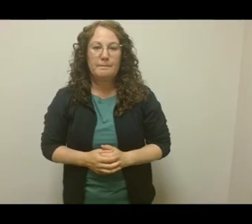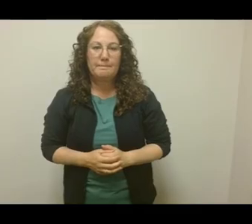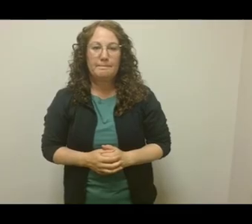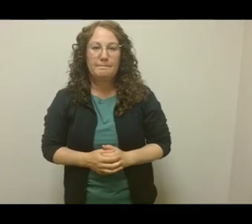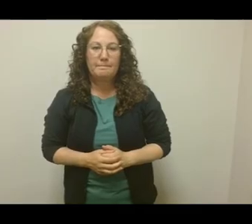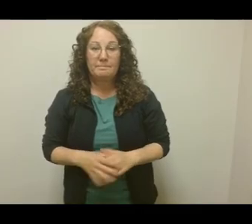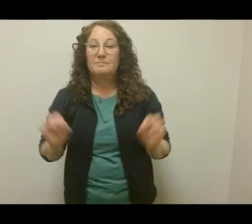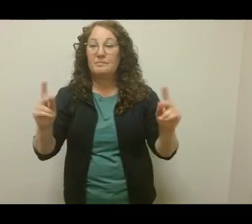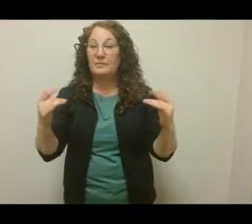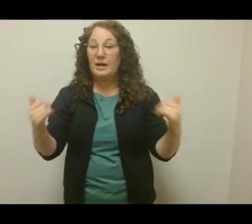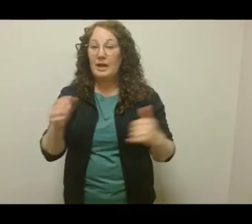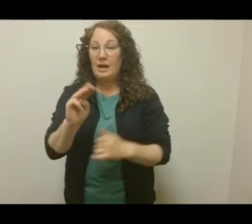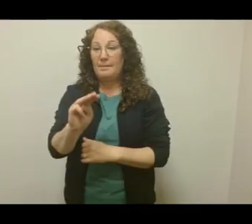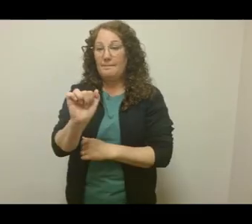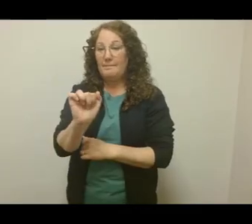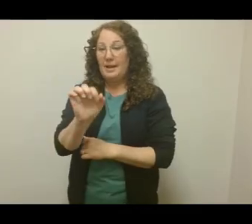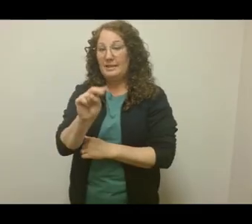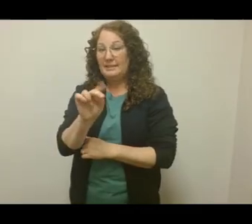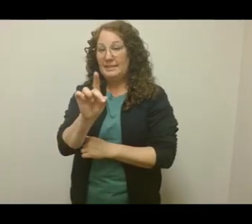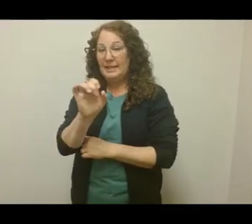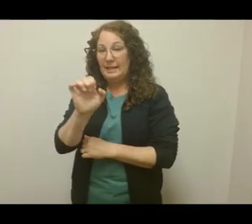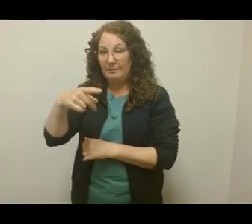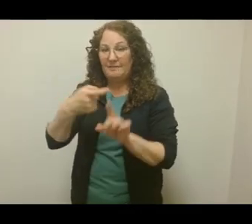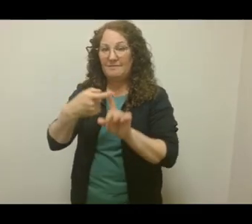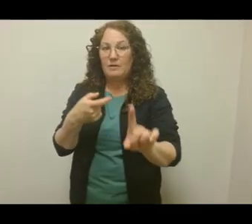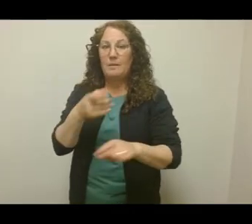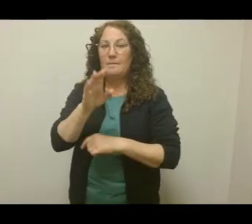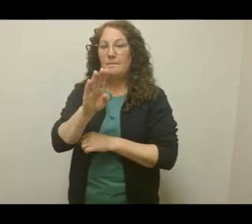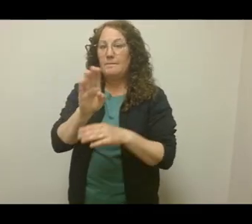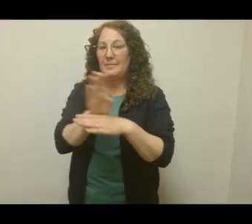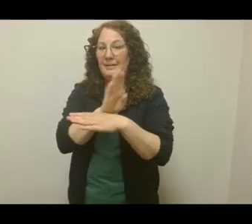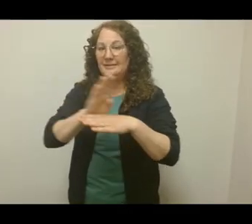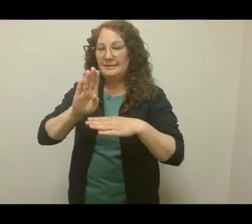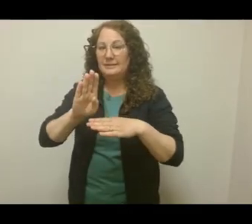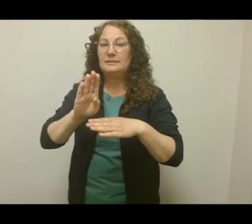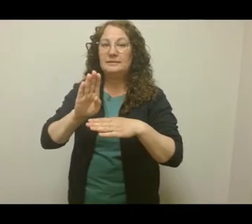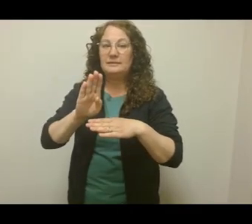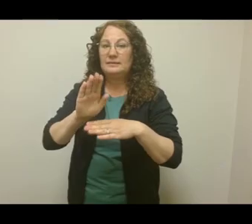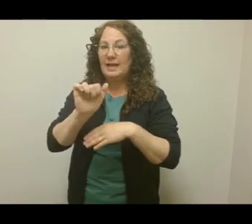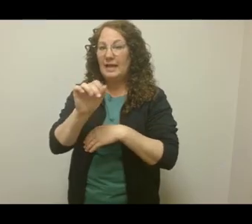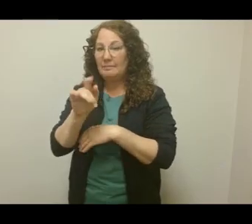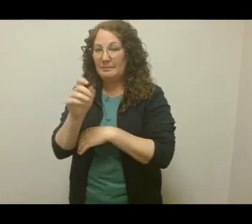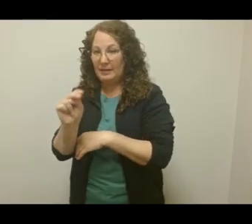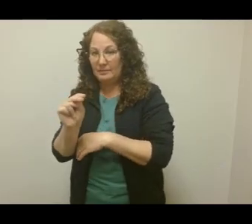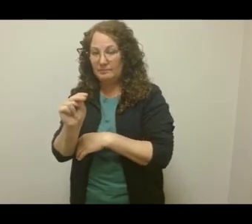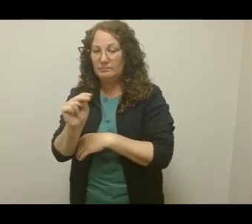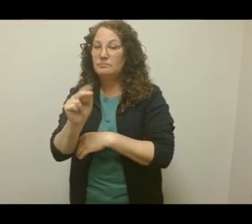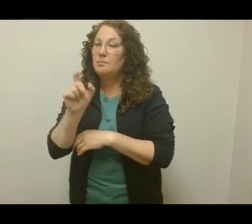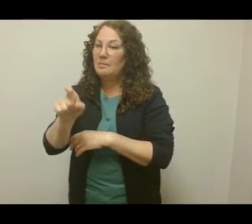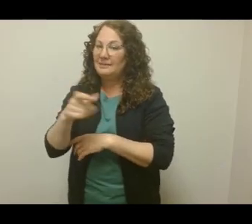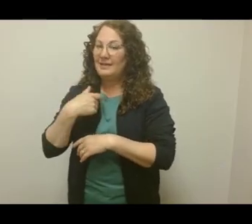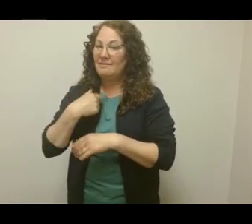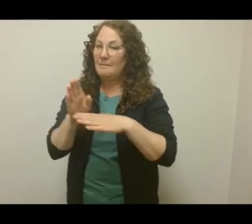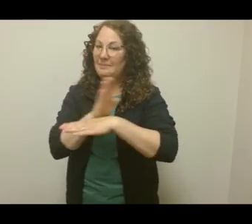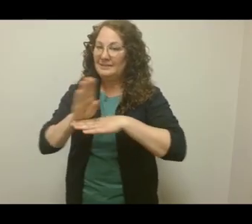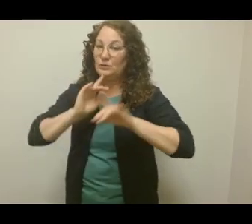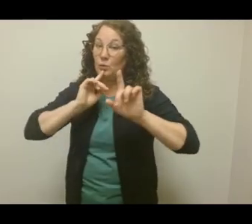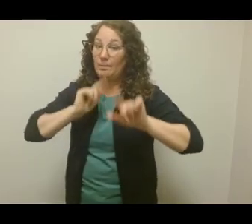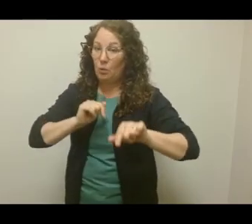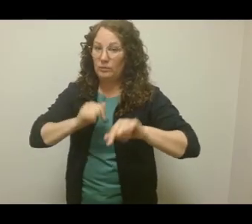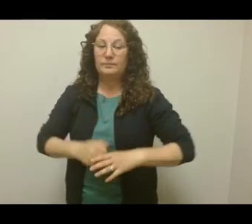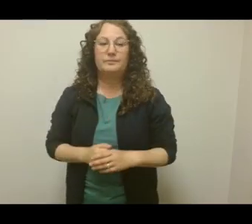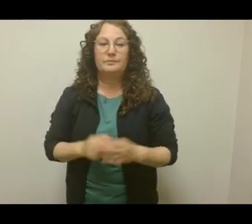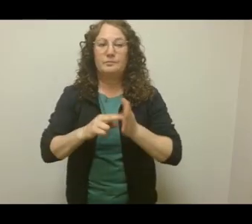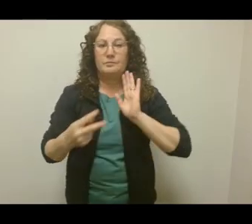All right, so Mandeep is from the BA program and has been asked to write a business report. So Mandeep is